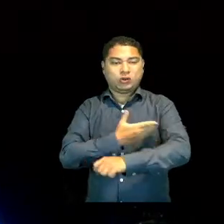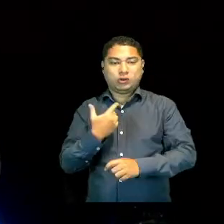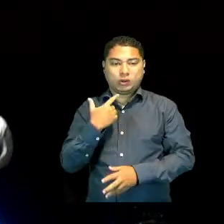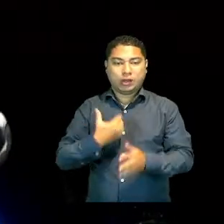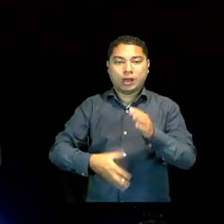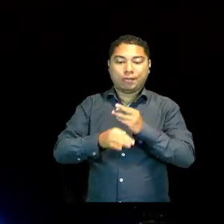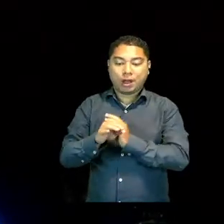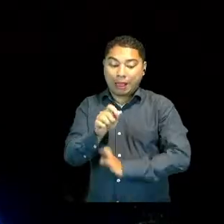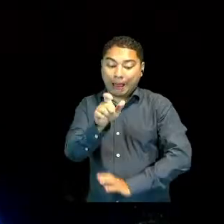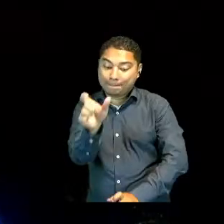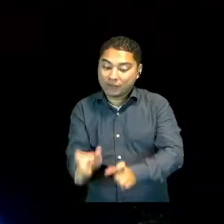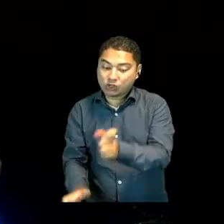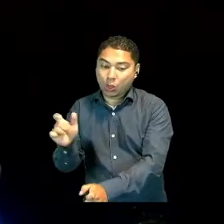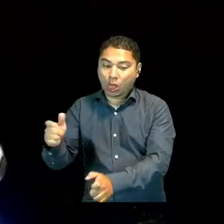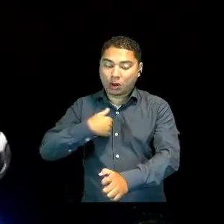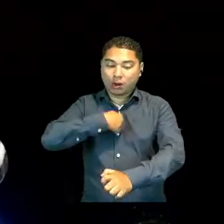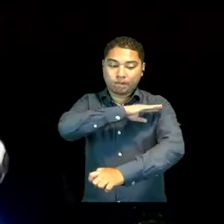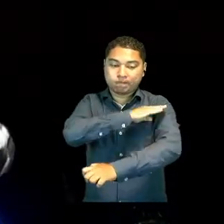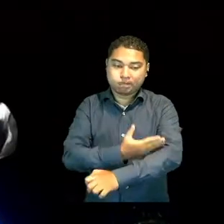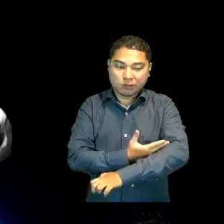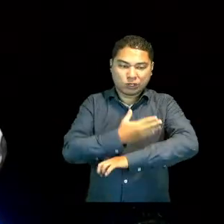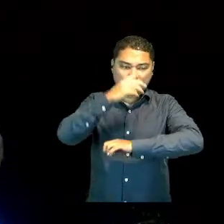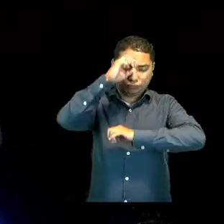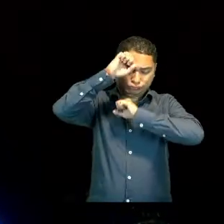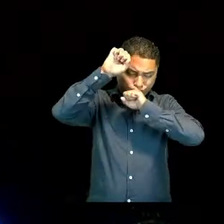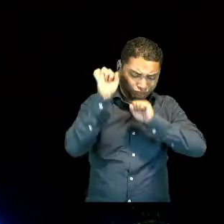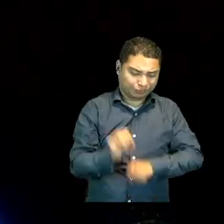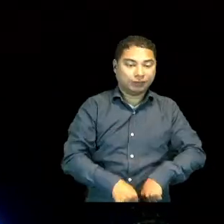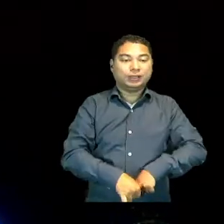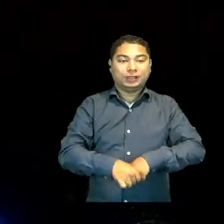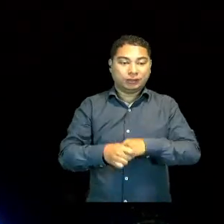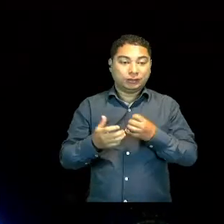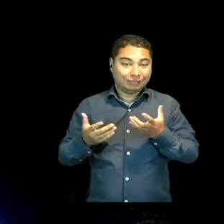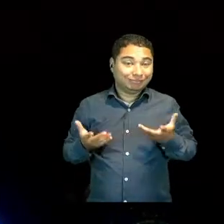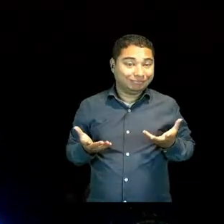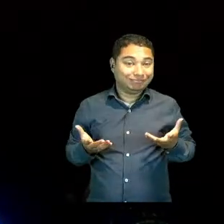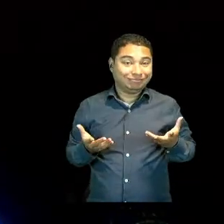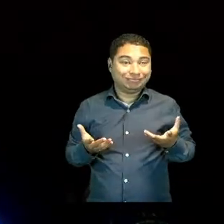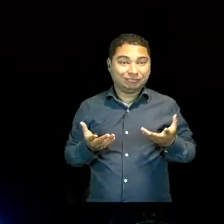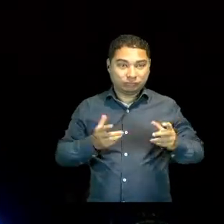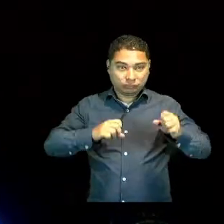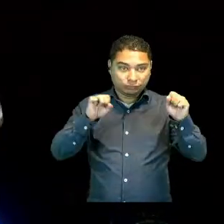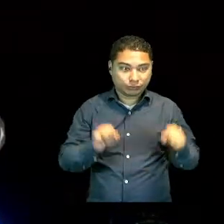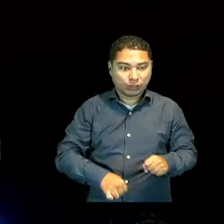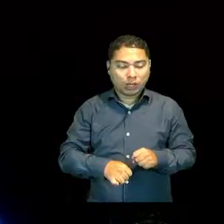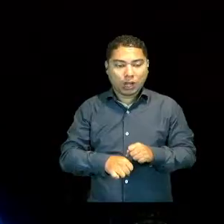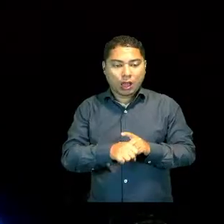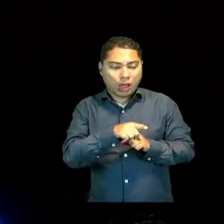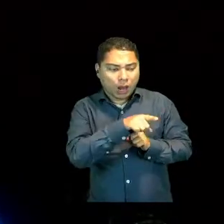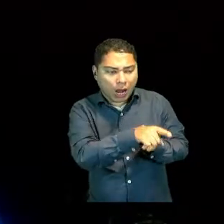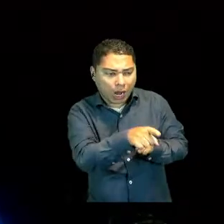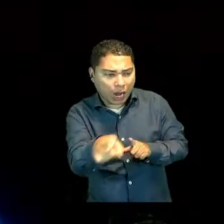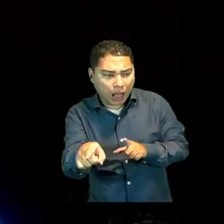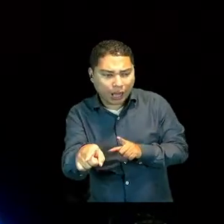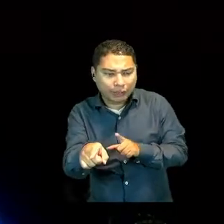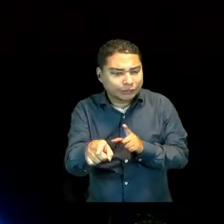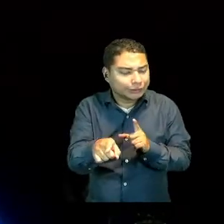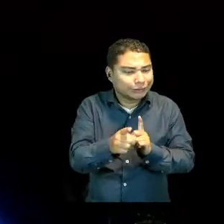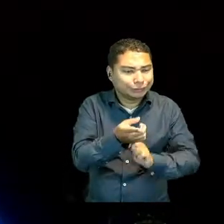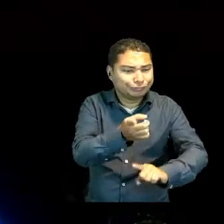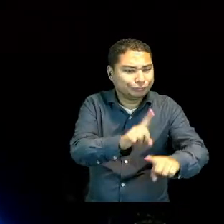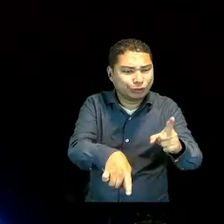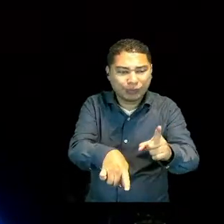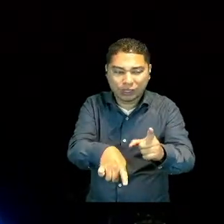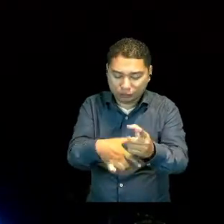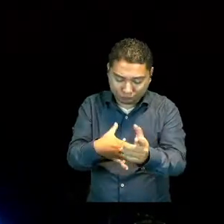to achieve what often appears to be beyond the bounds of possibility.